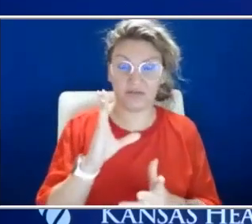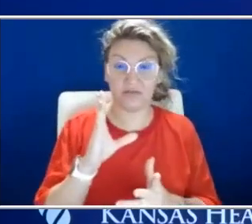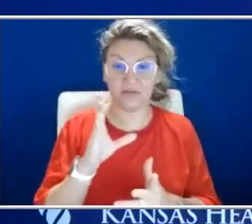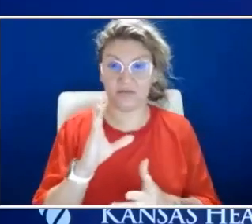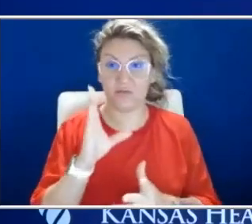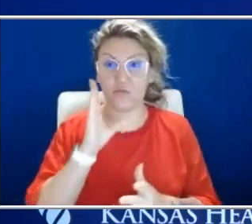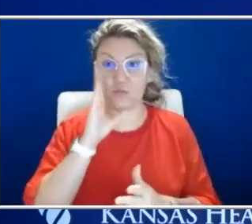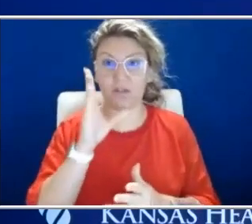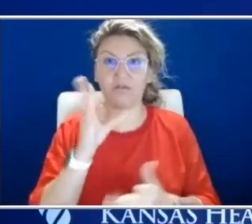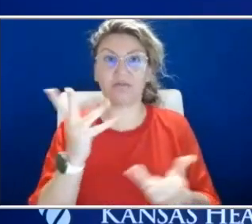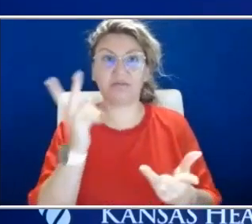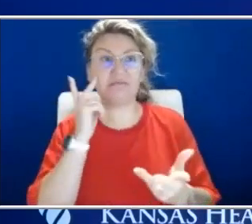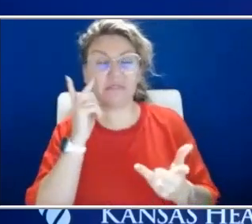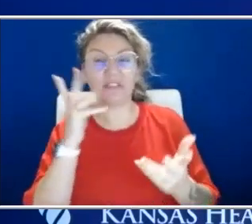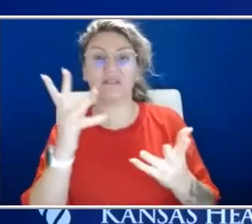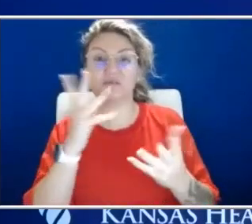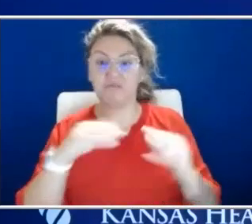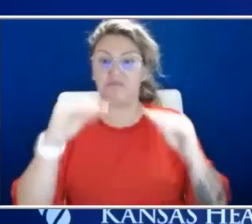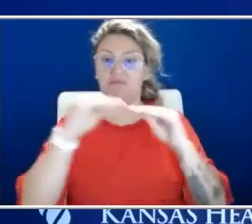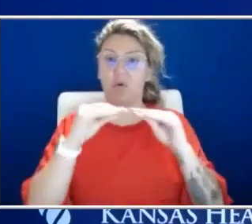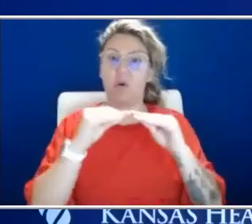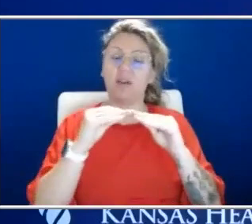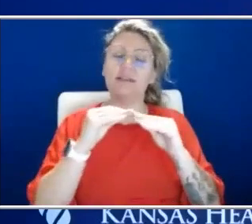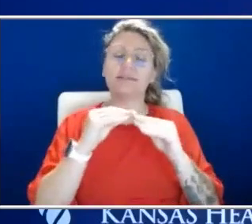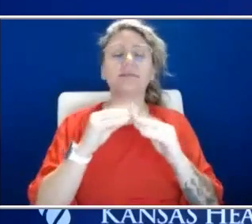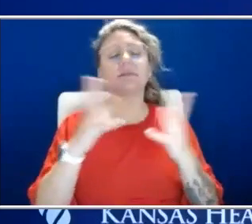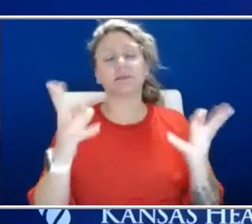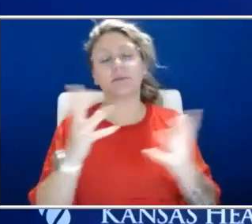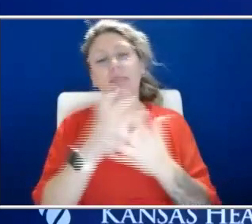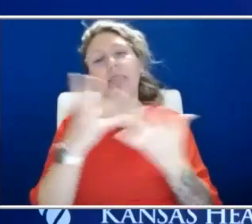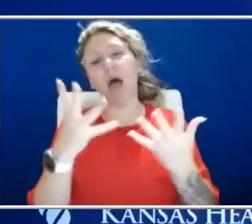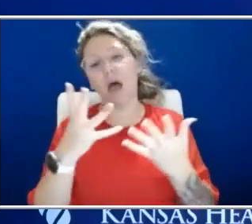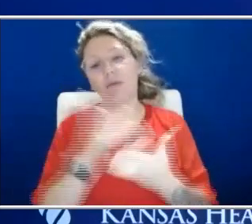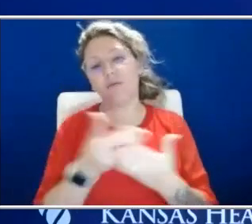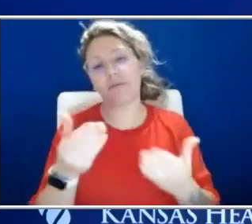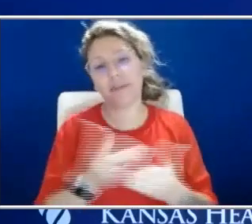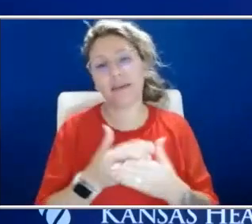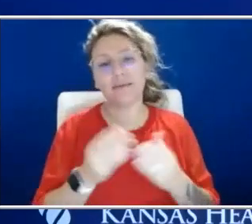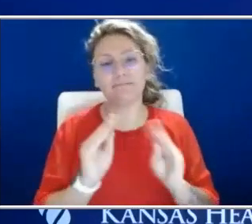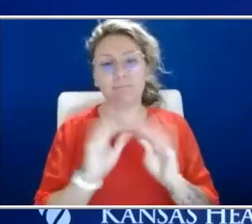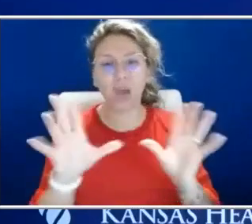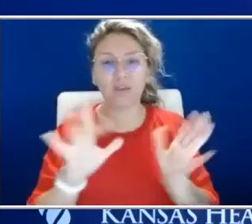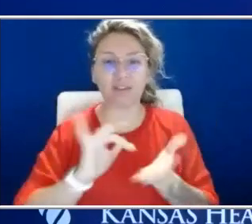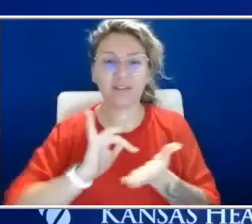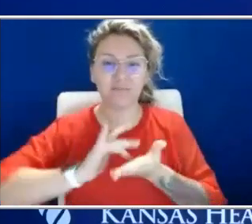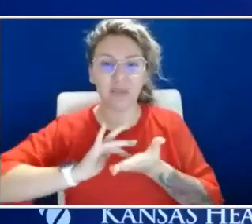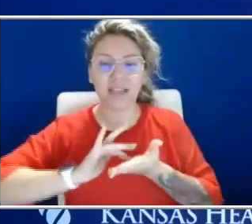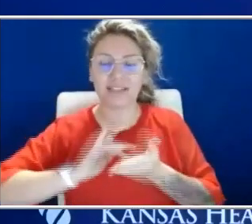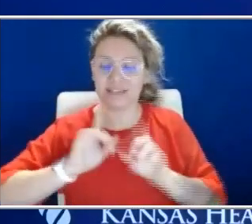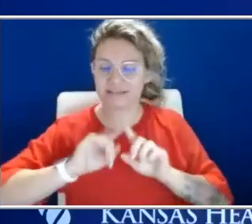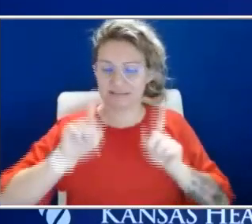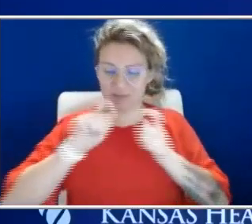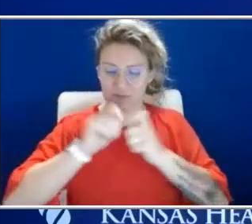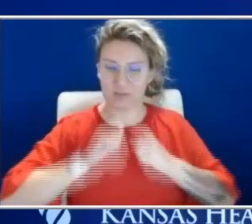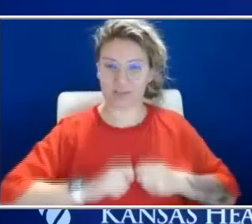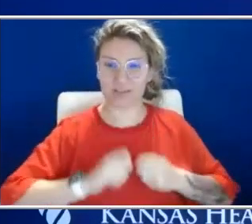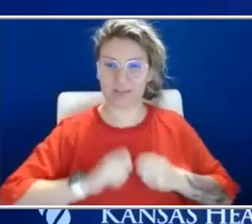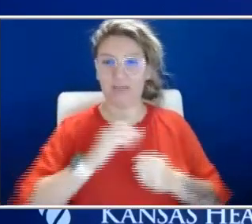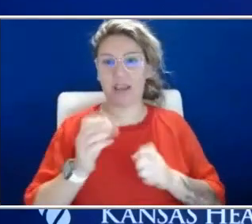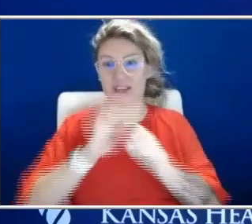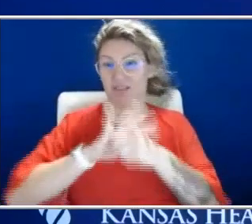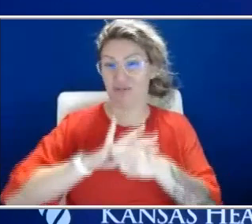I think it's a combination of facts. I mean, obviously, when we're dealing with medicine, there's always different details. Certainly when we're dealing with the pandemic,